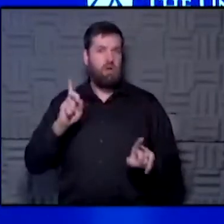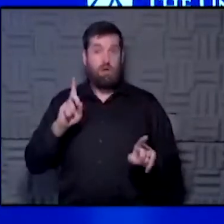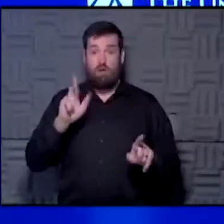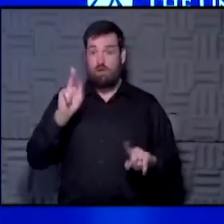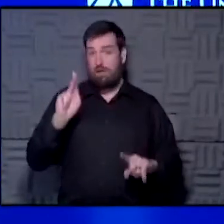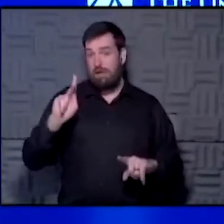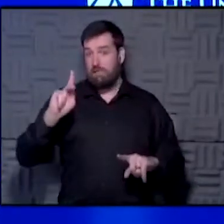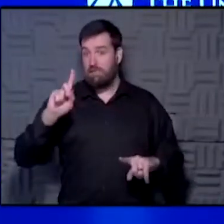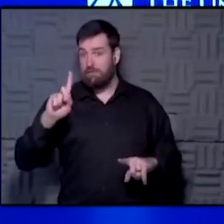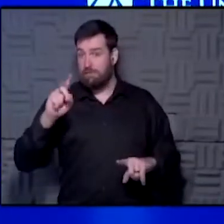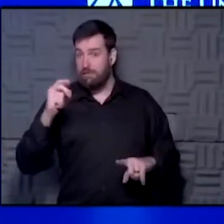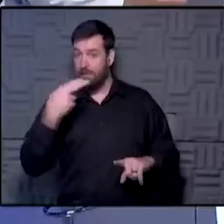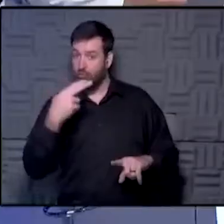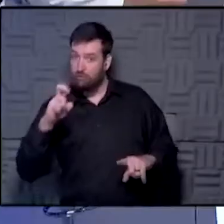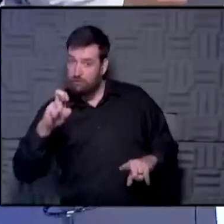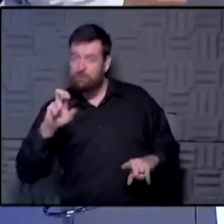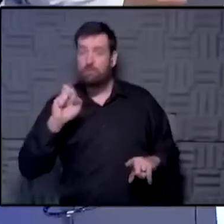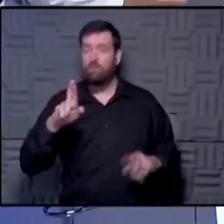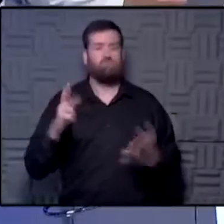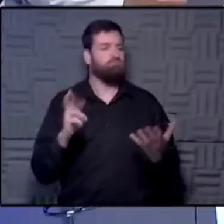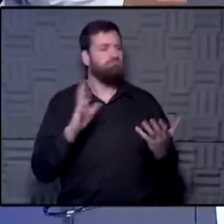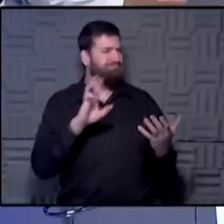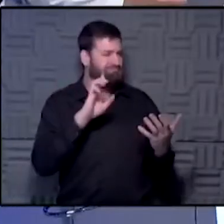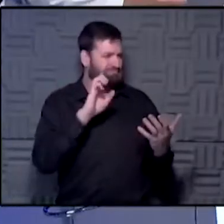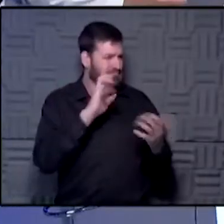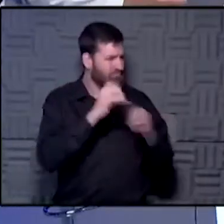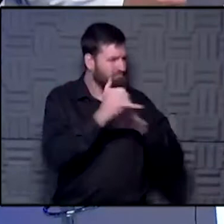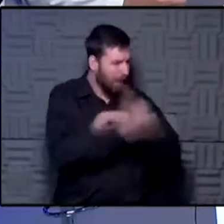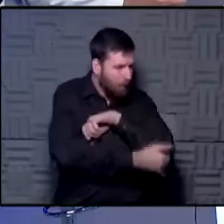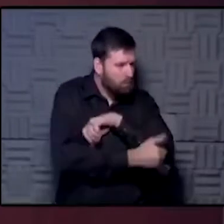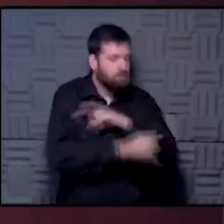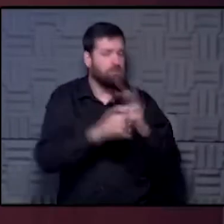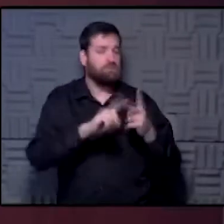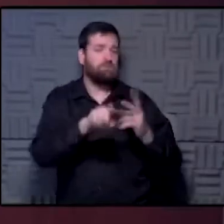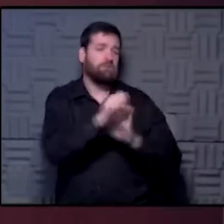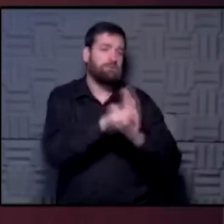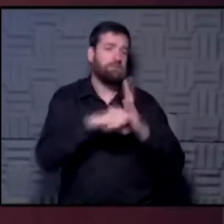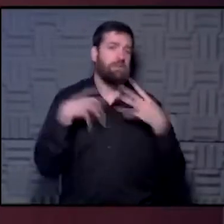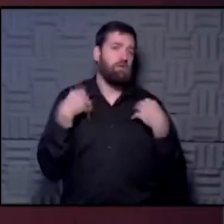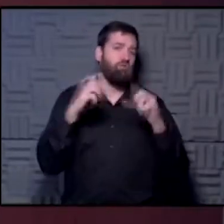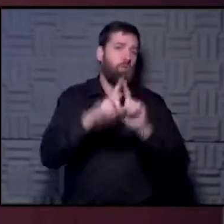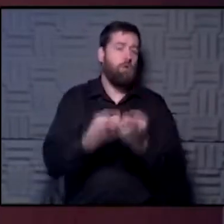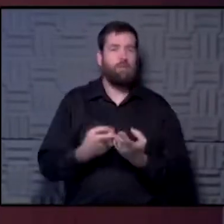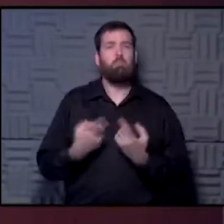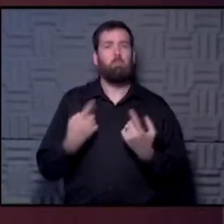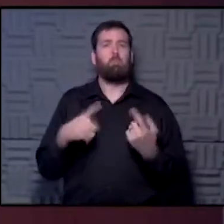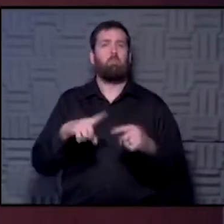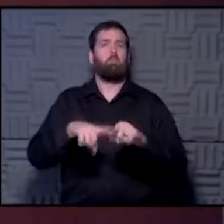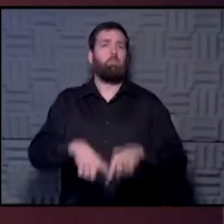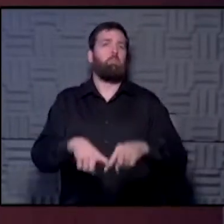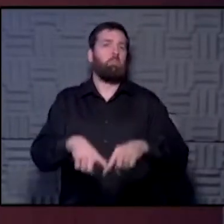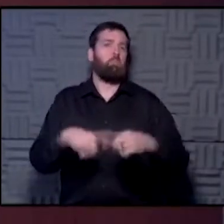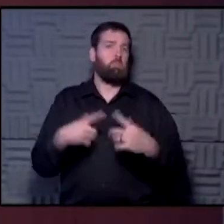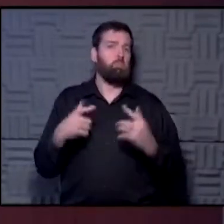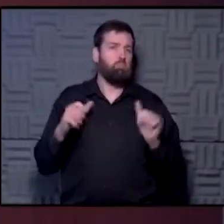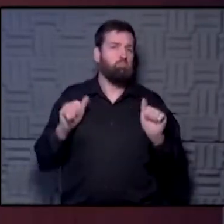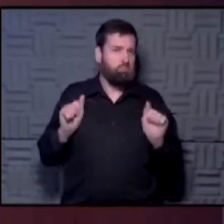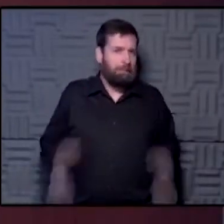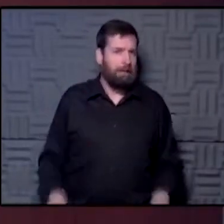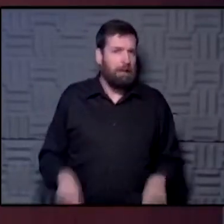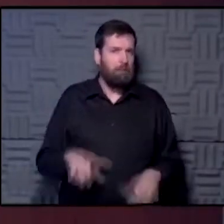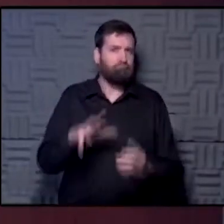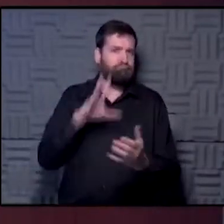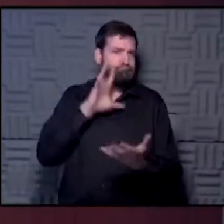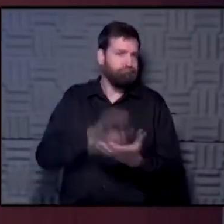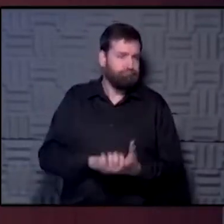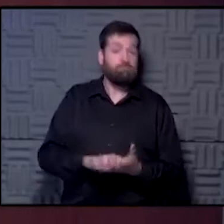it KDHE or? I mean, I think all of the county and the state health departments have reliable information. I think the real